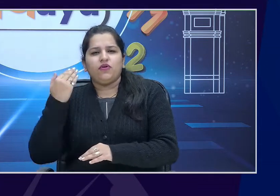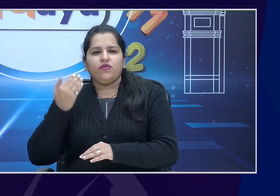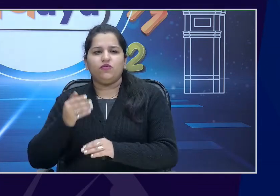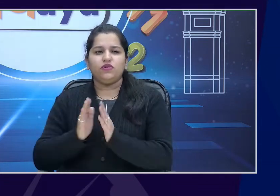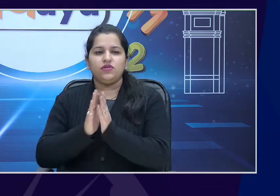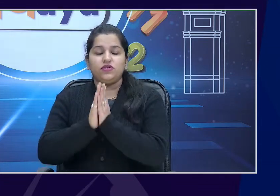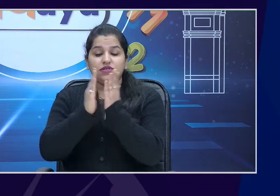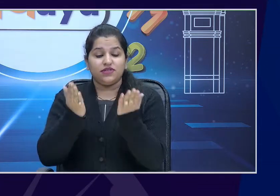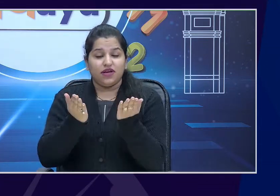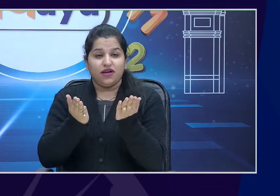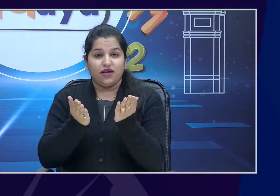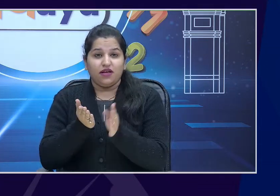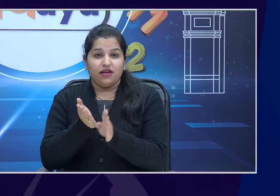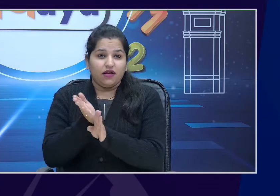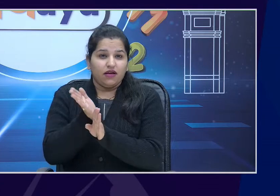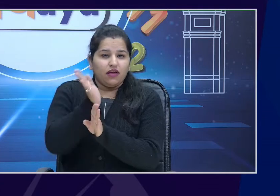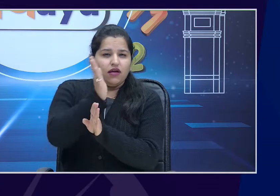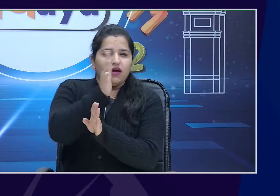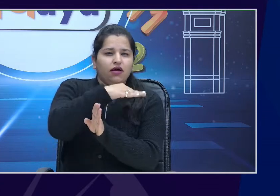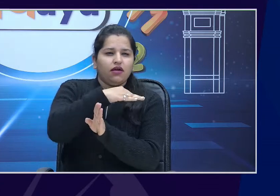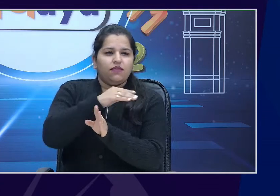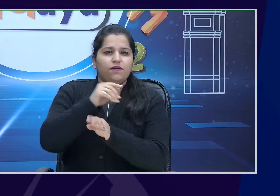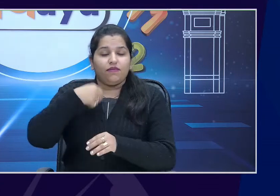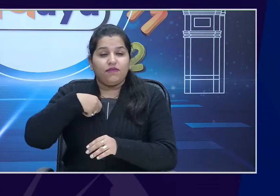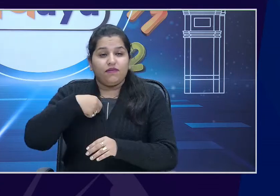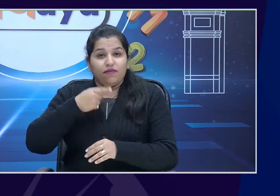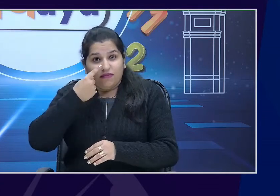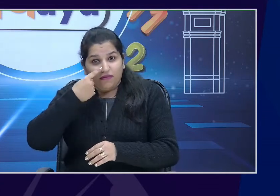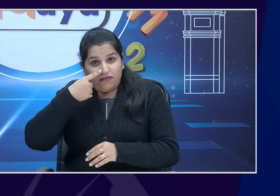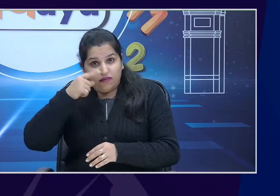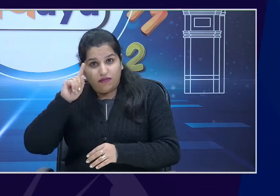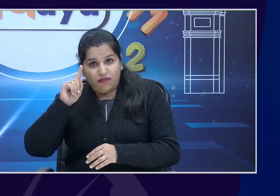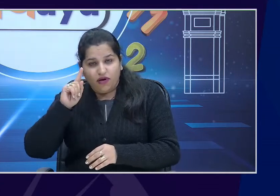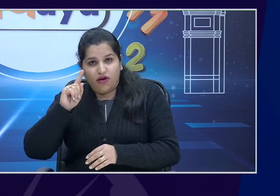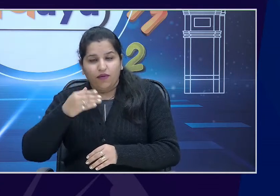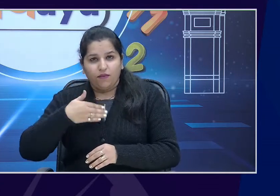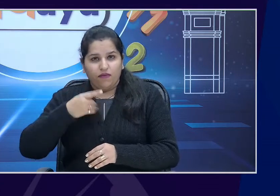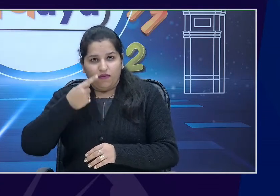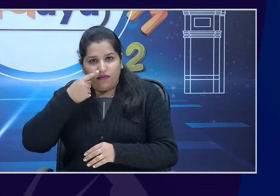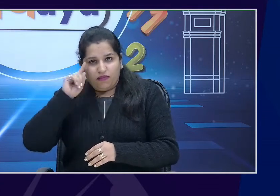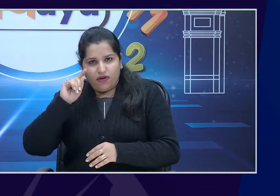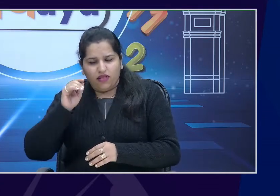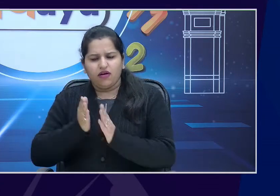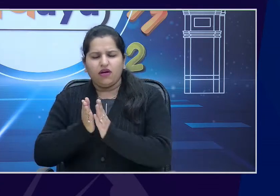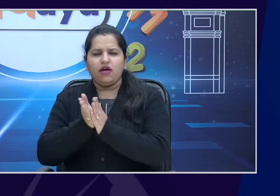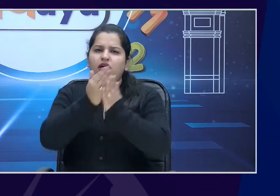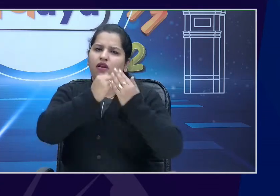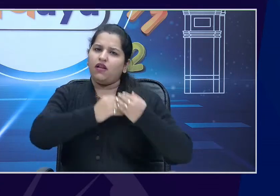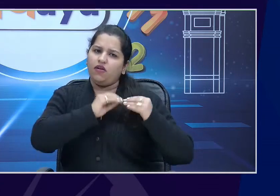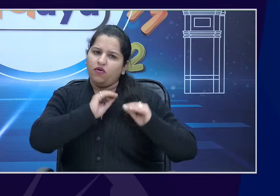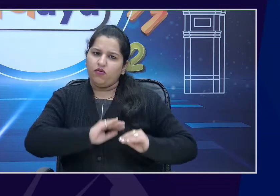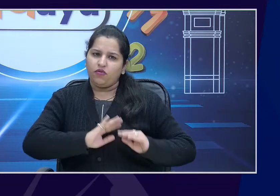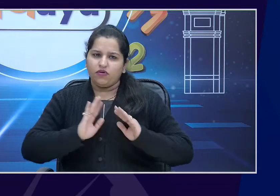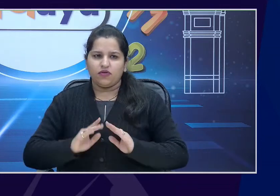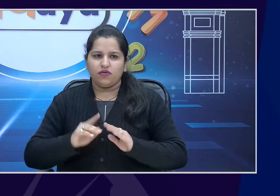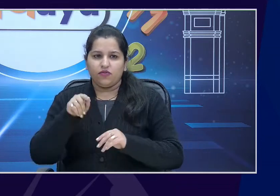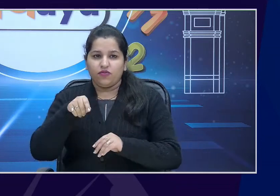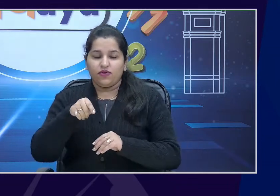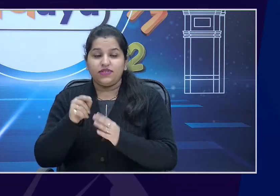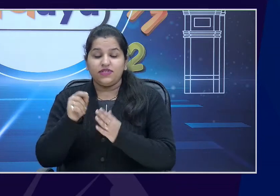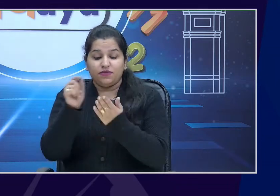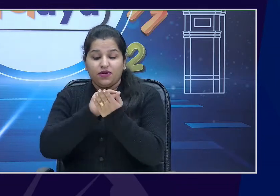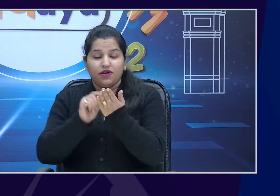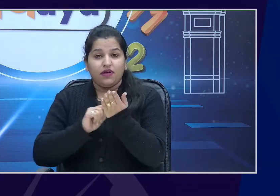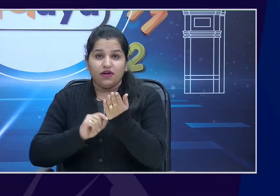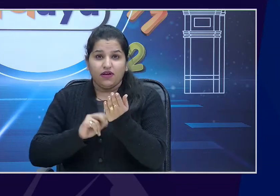old diary which was kept by my mother a long ago. Okay, actually here she has written many